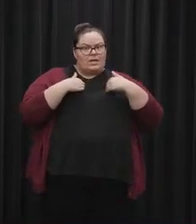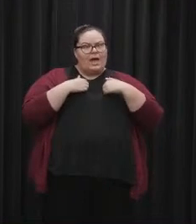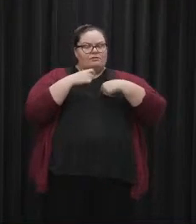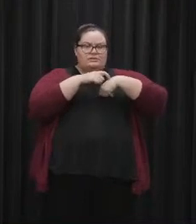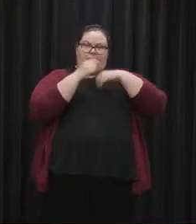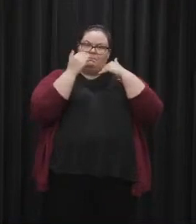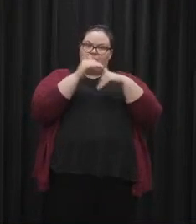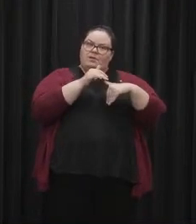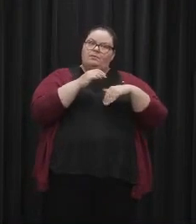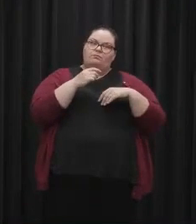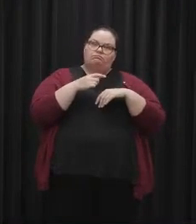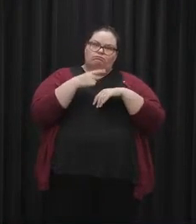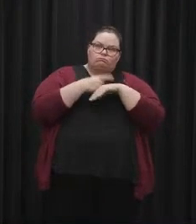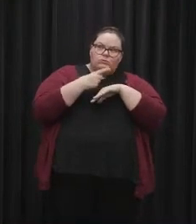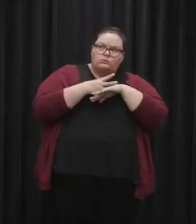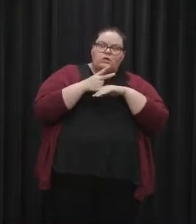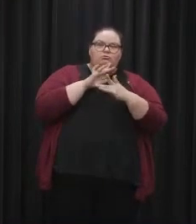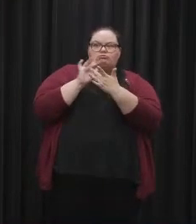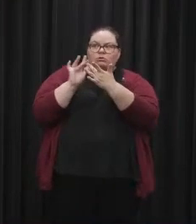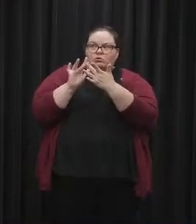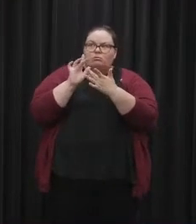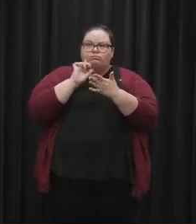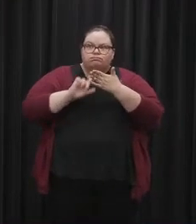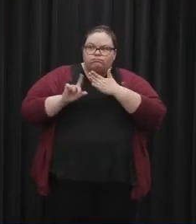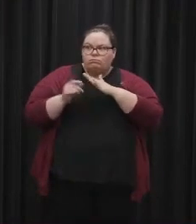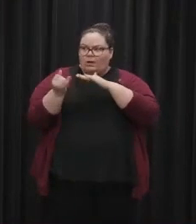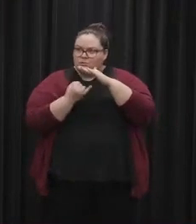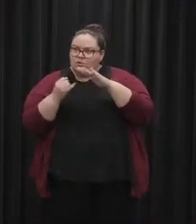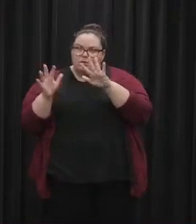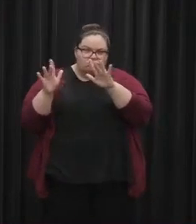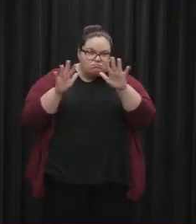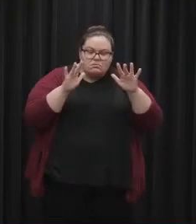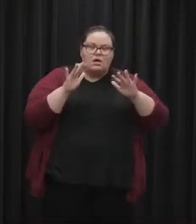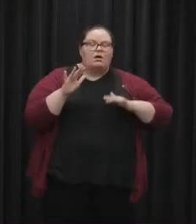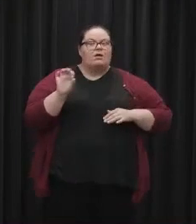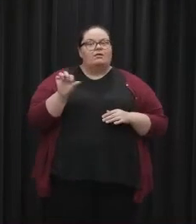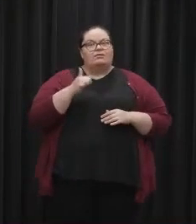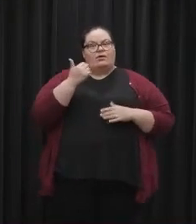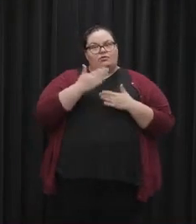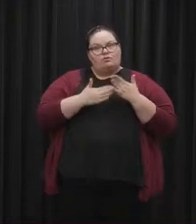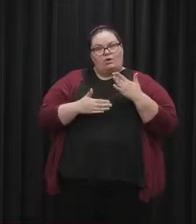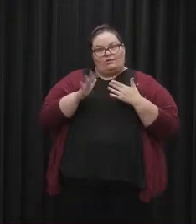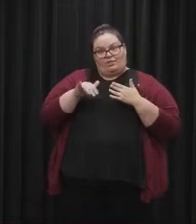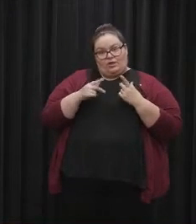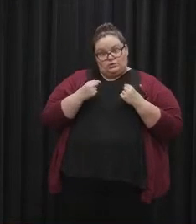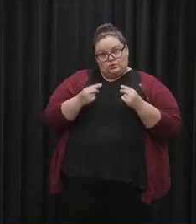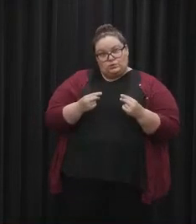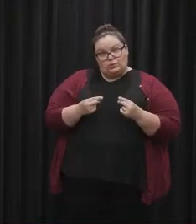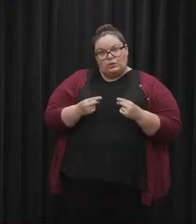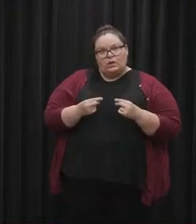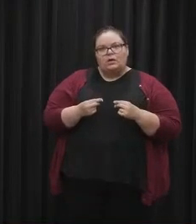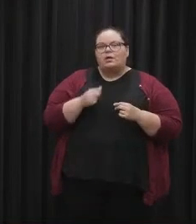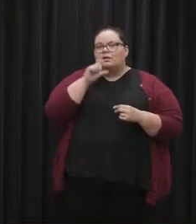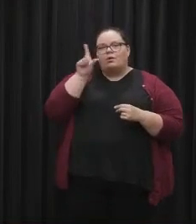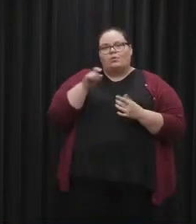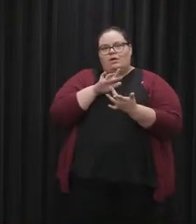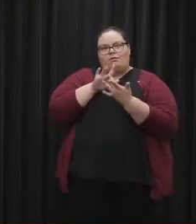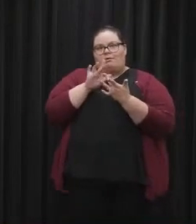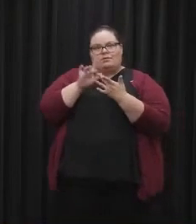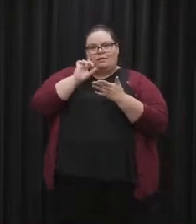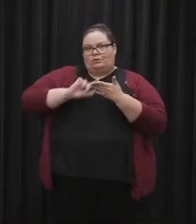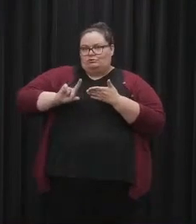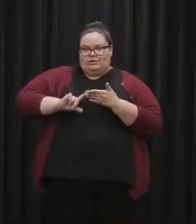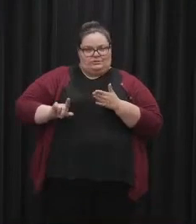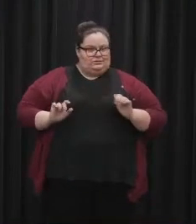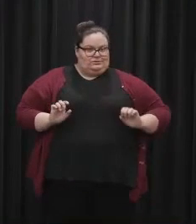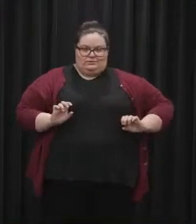to do the contact tracing and make sure people are isolating. The other piece of that work is not just contact